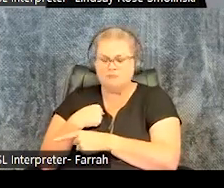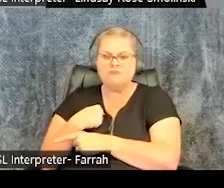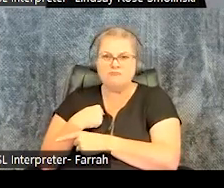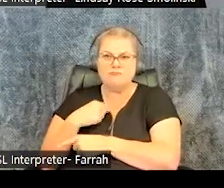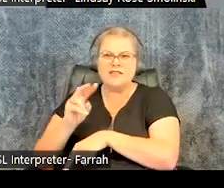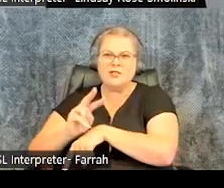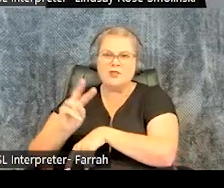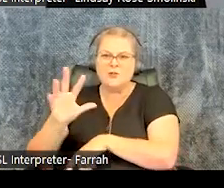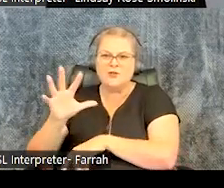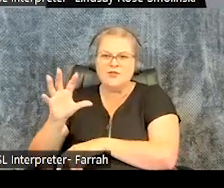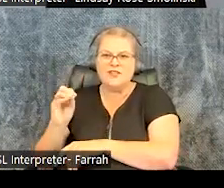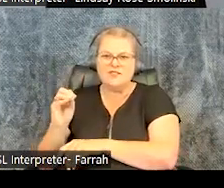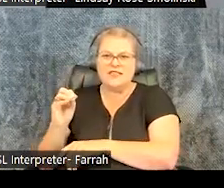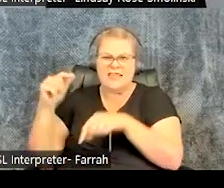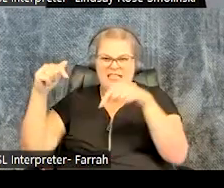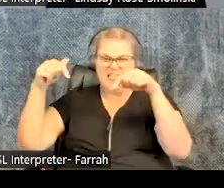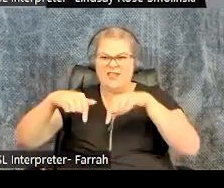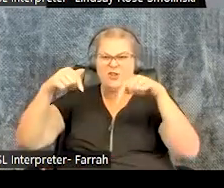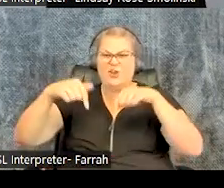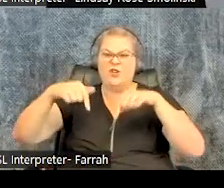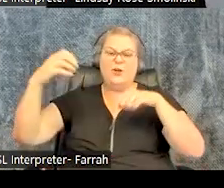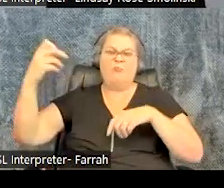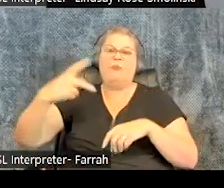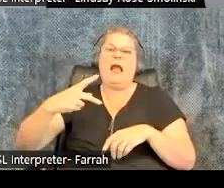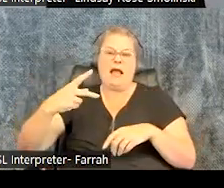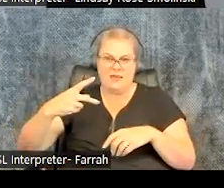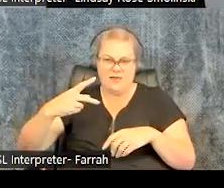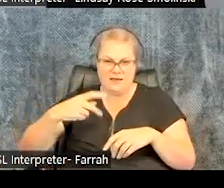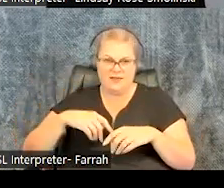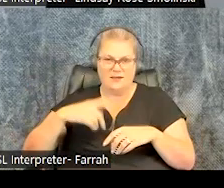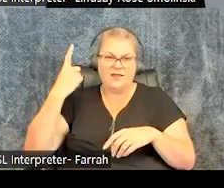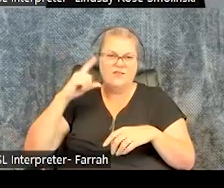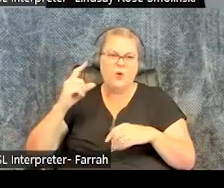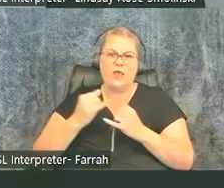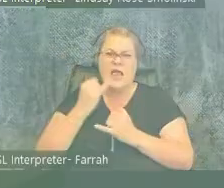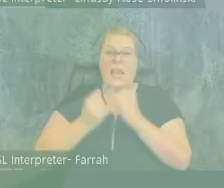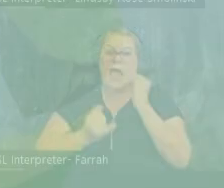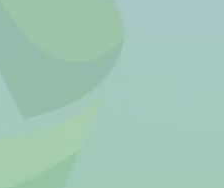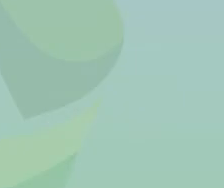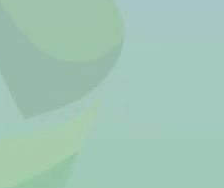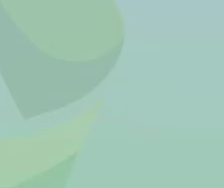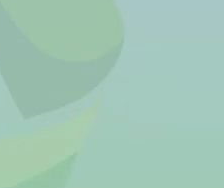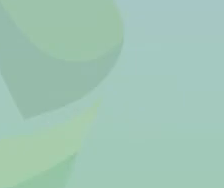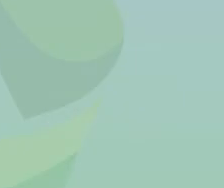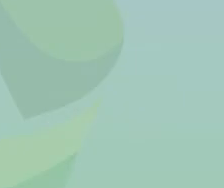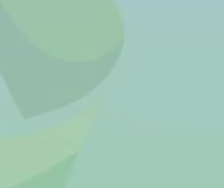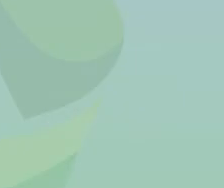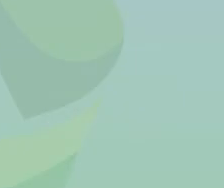2:50 here back for the last part of our program.